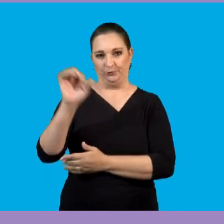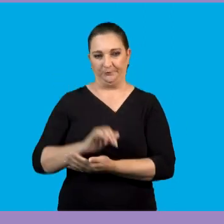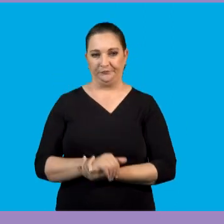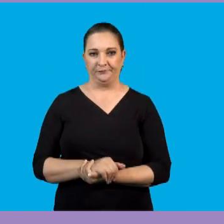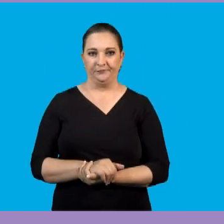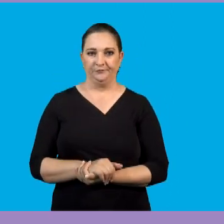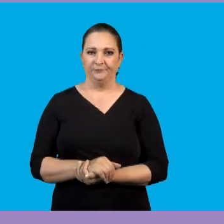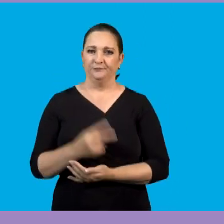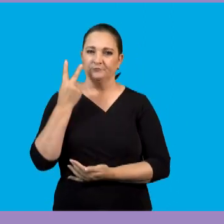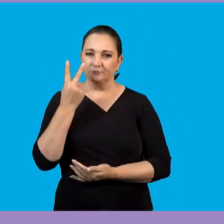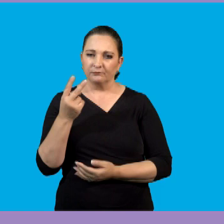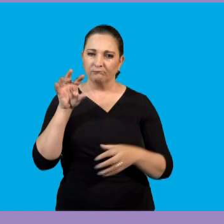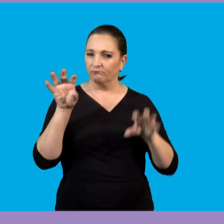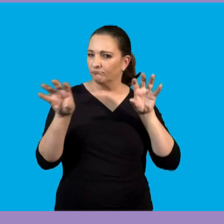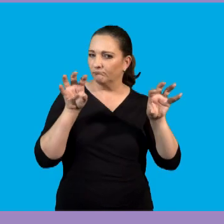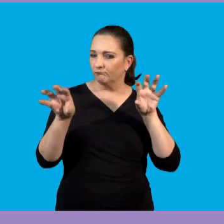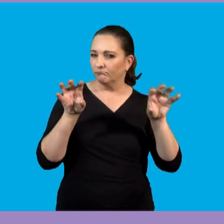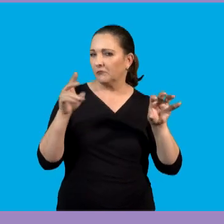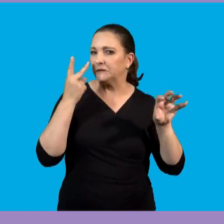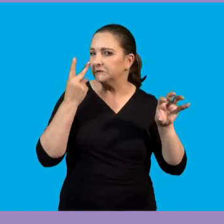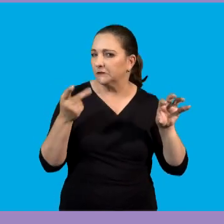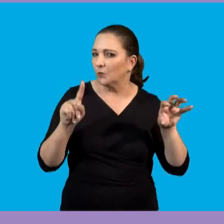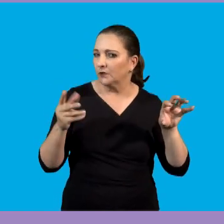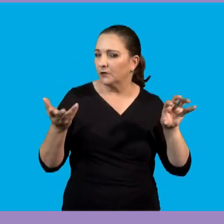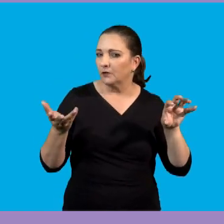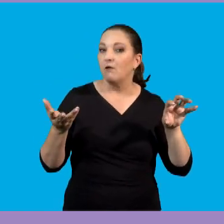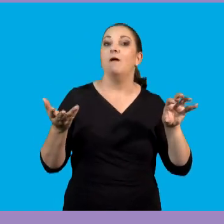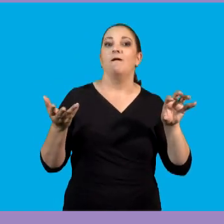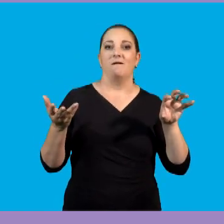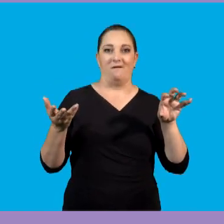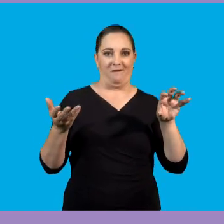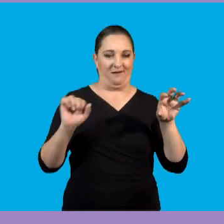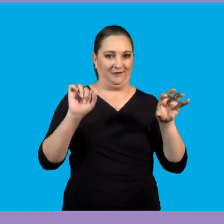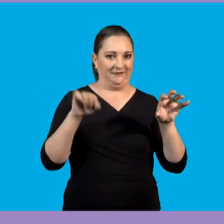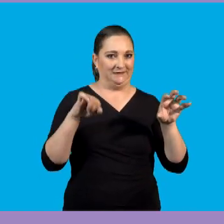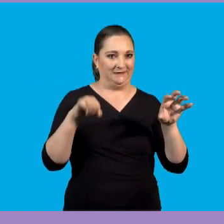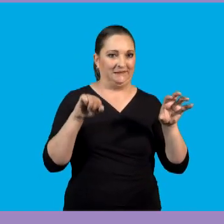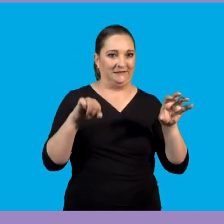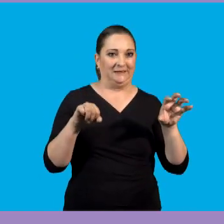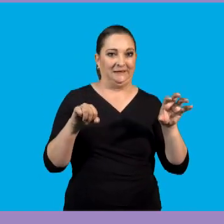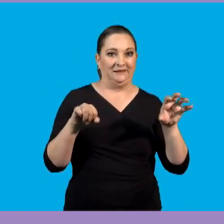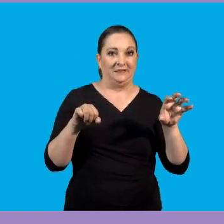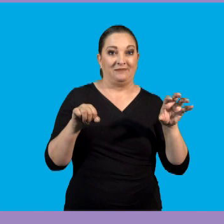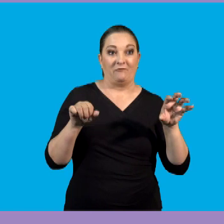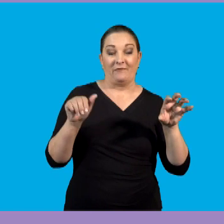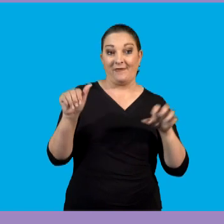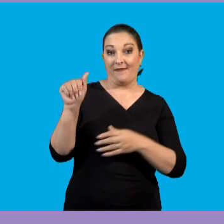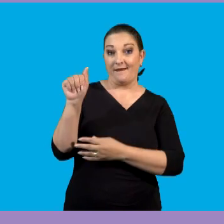72 degrees. Now looking at our two triangles, what can we see there? We can see that angle